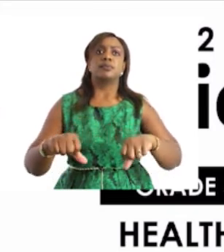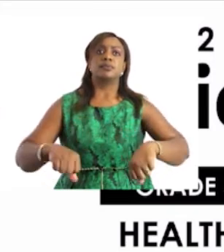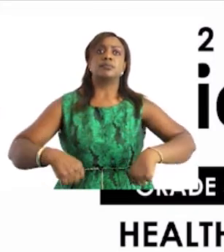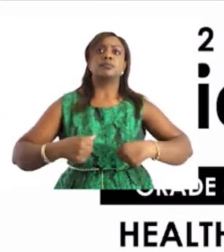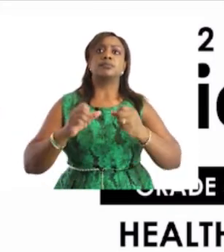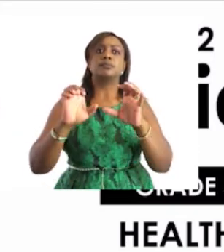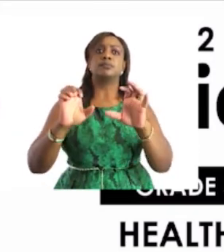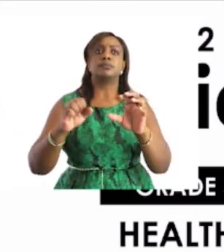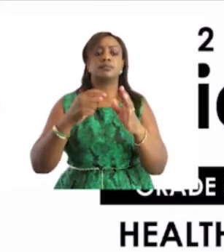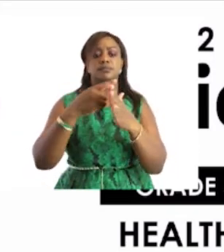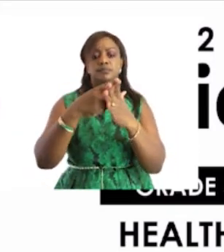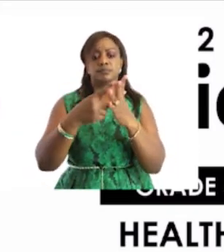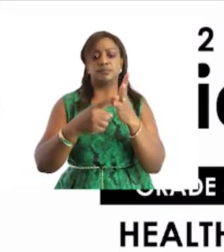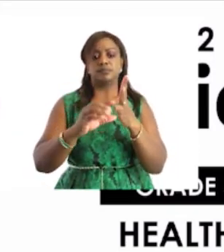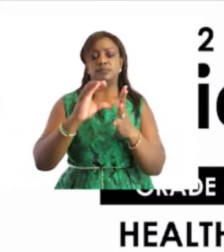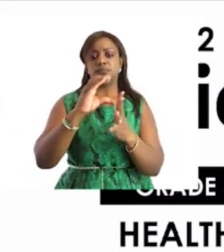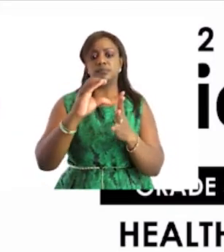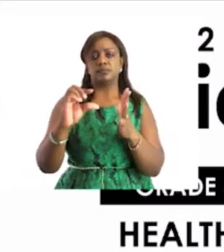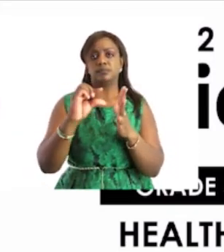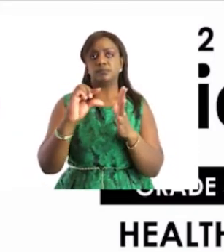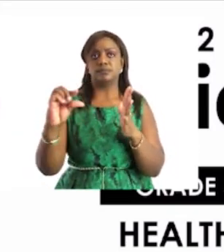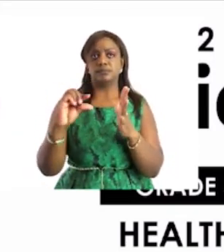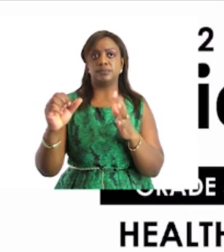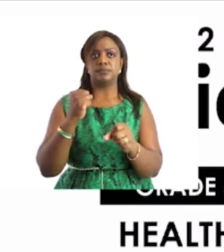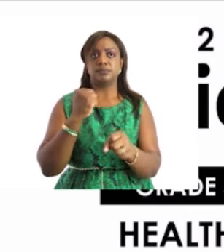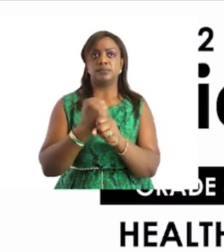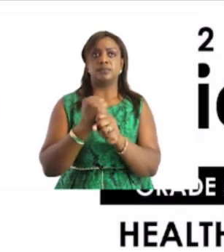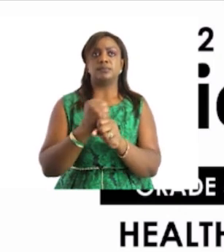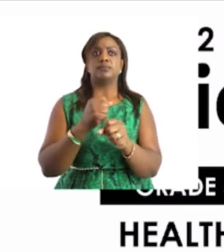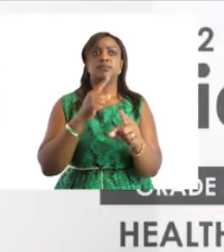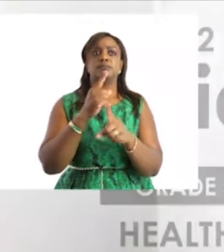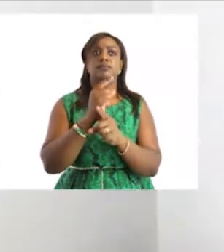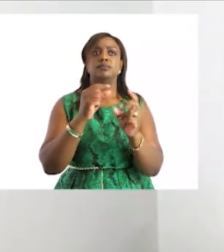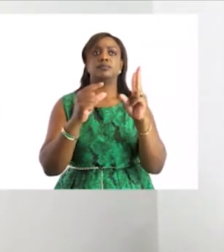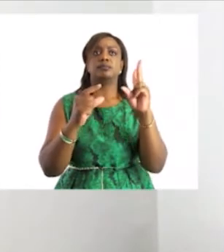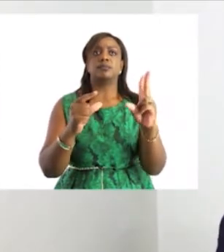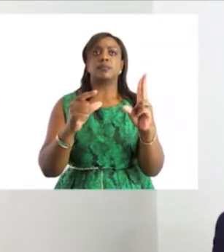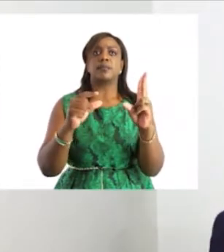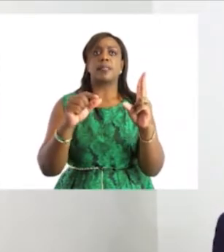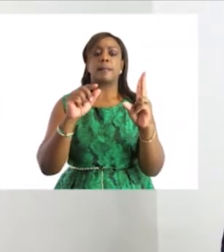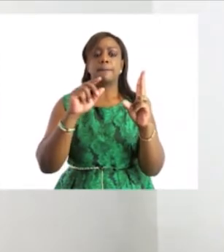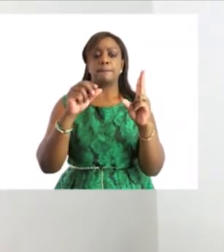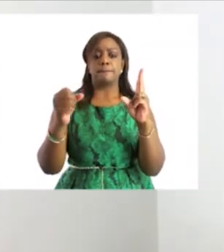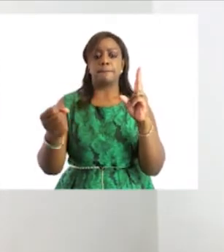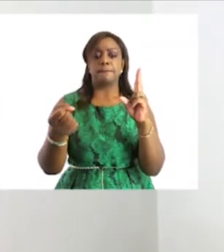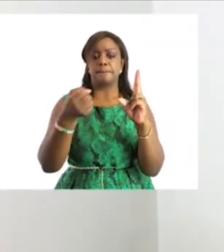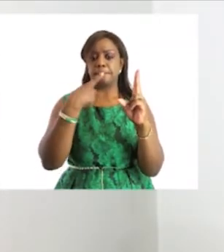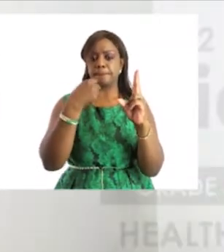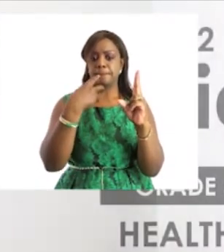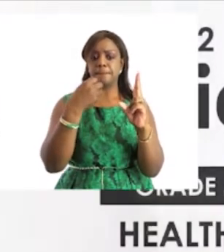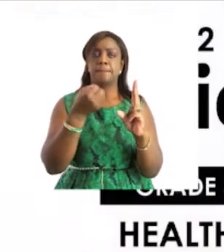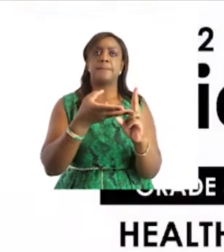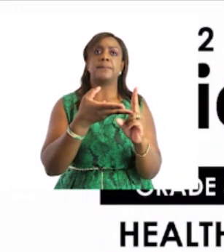our vocabulary check. I will start with patient. What is a patient? It says here,